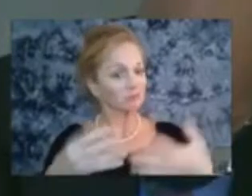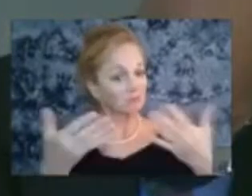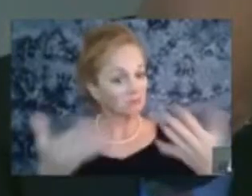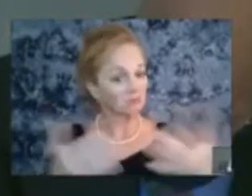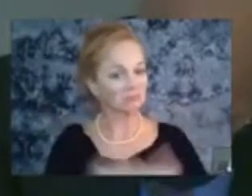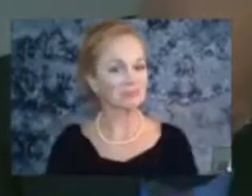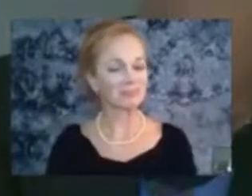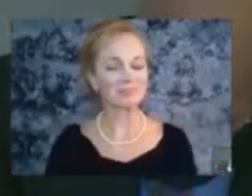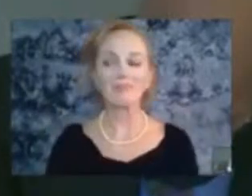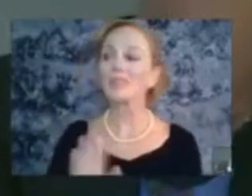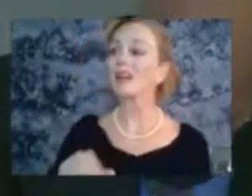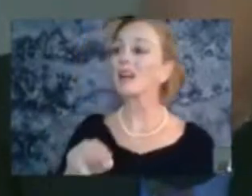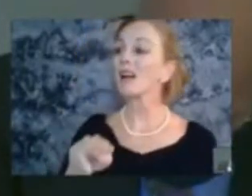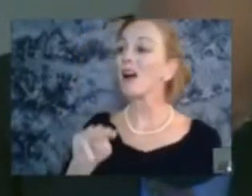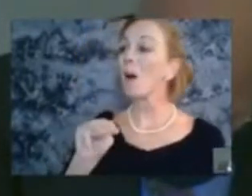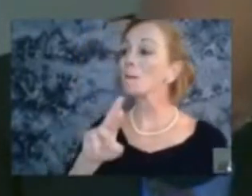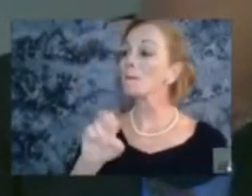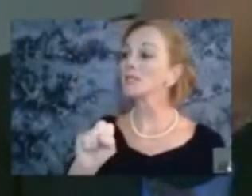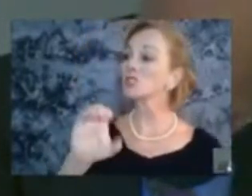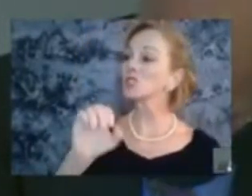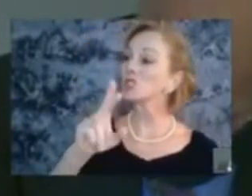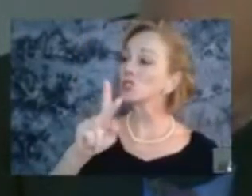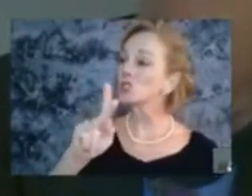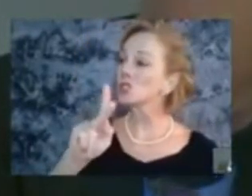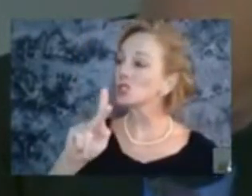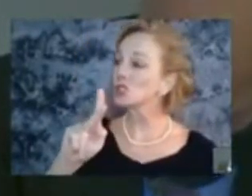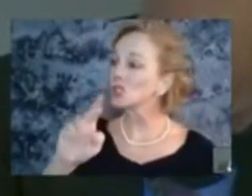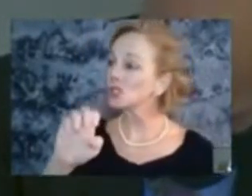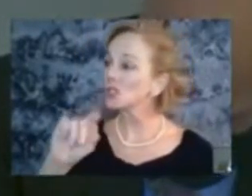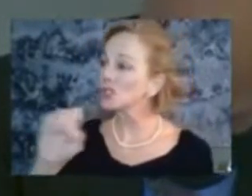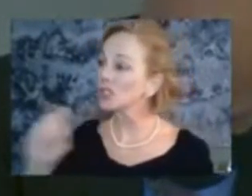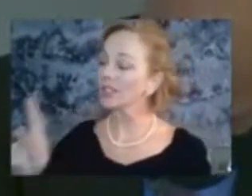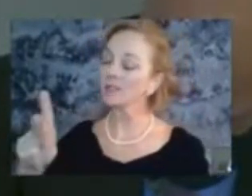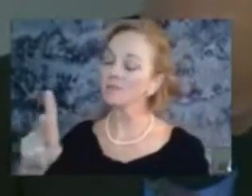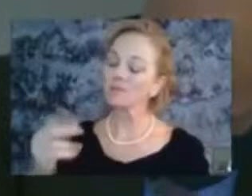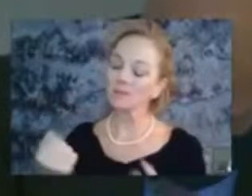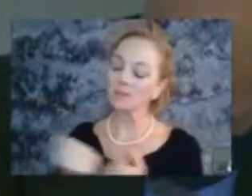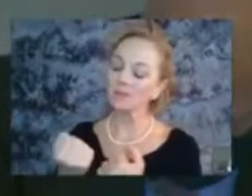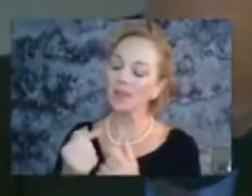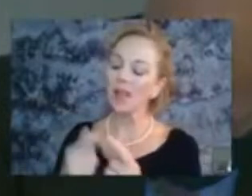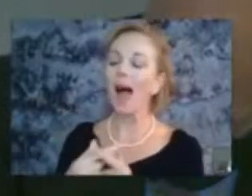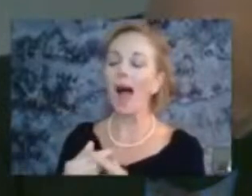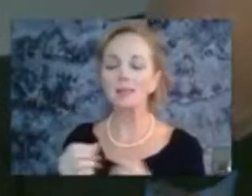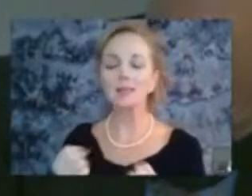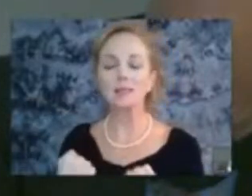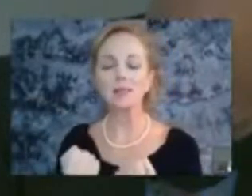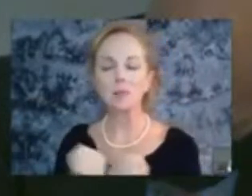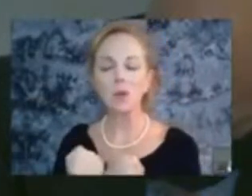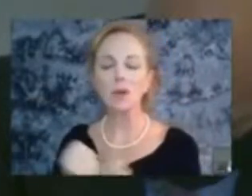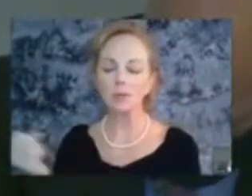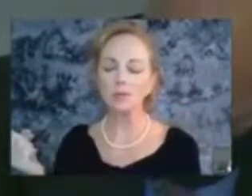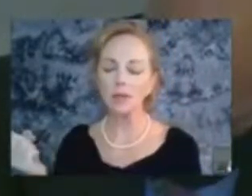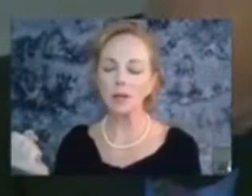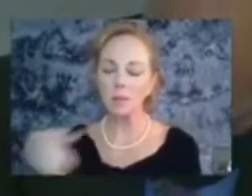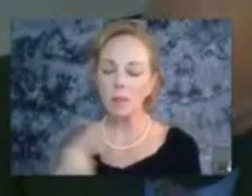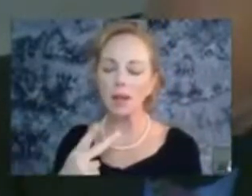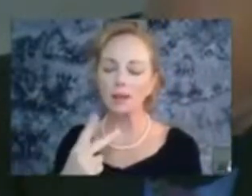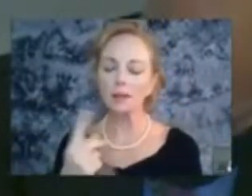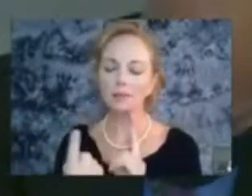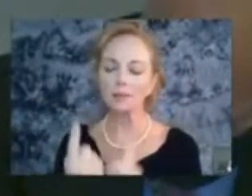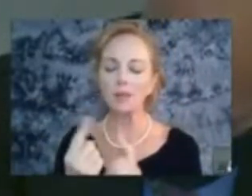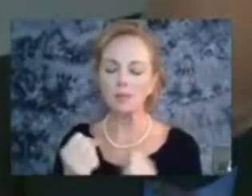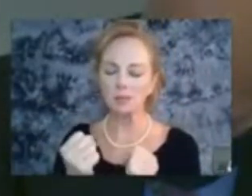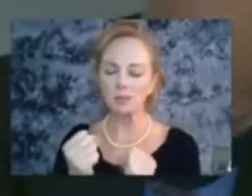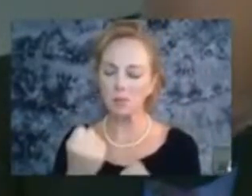do support returning students to in-person learning. I've been a vocal supporter of that for some time. Back in July,